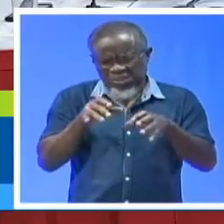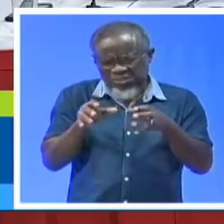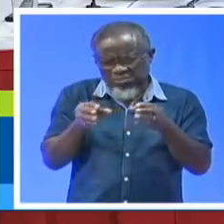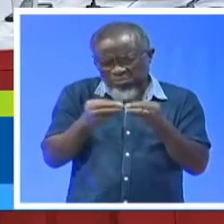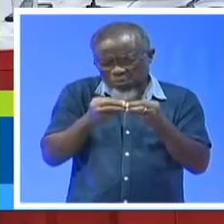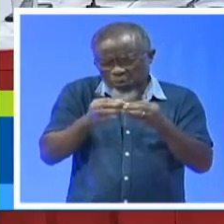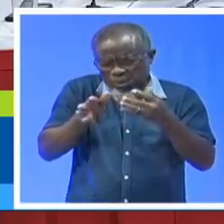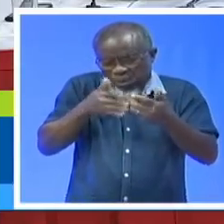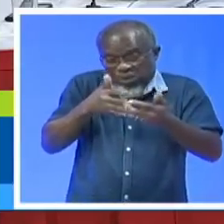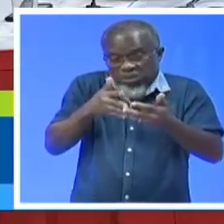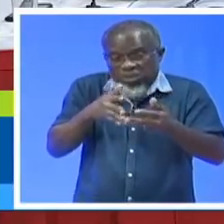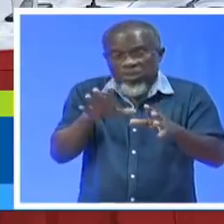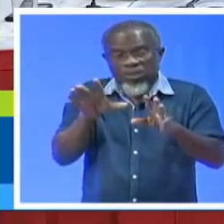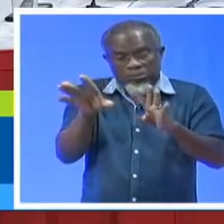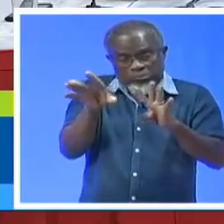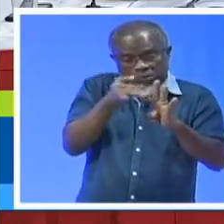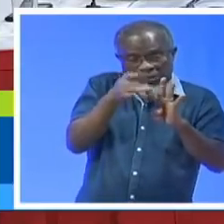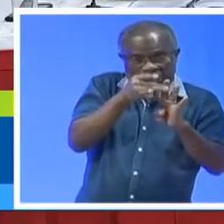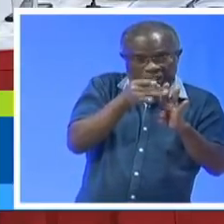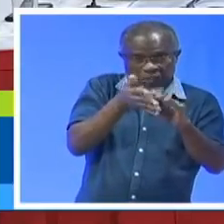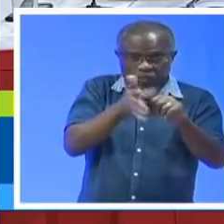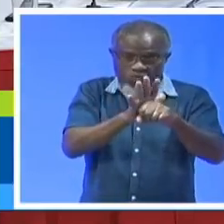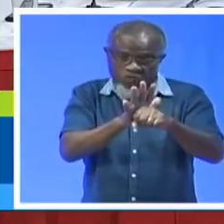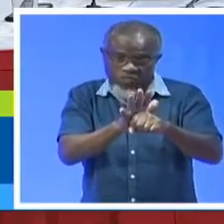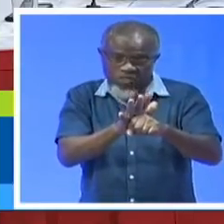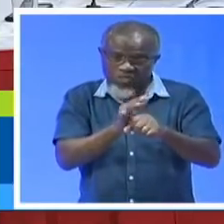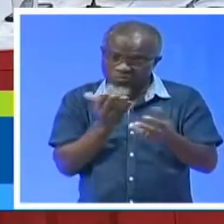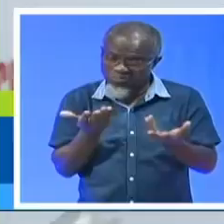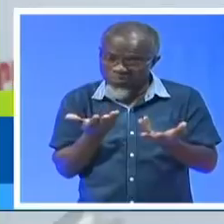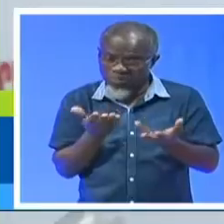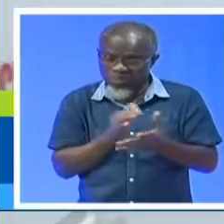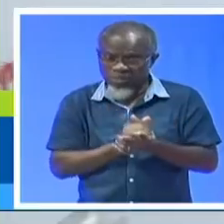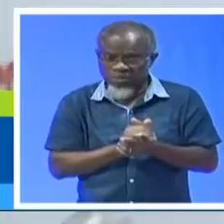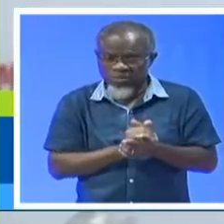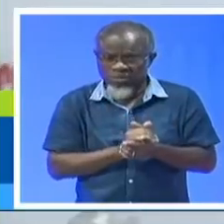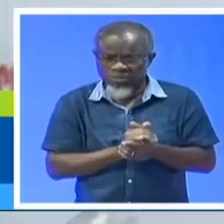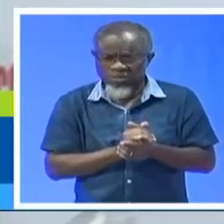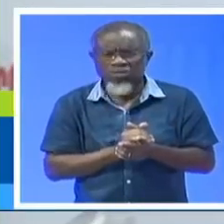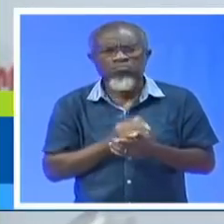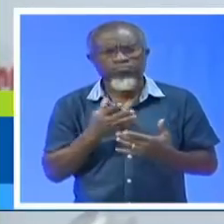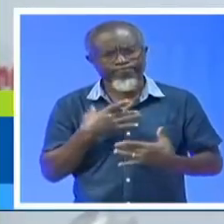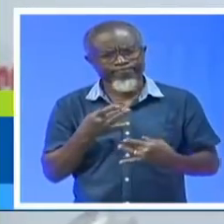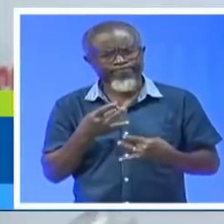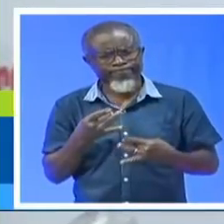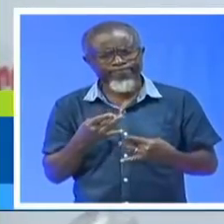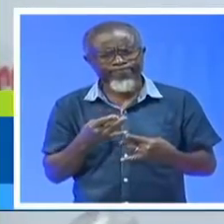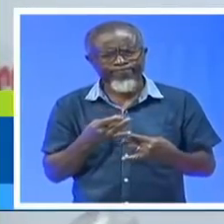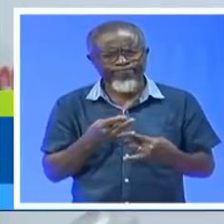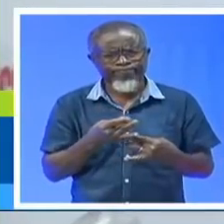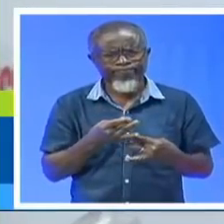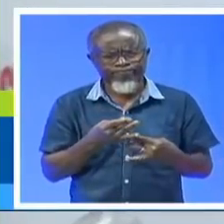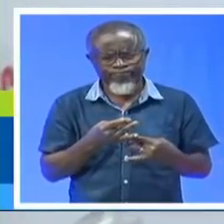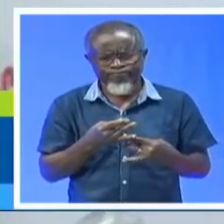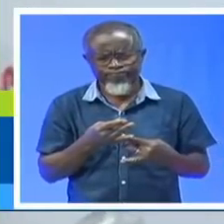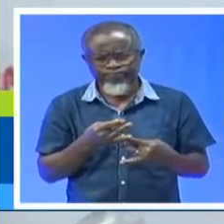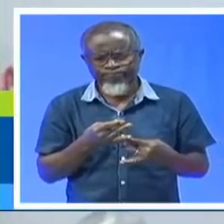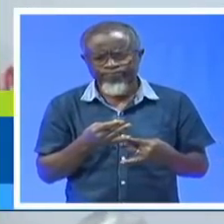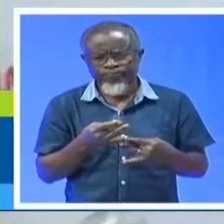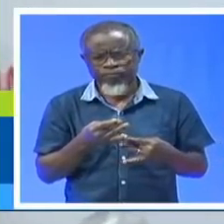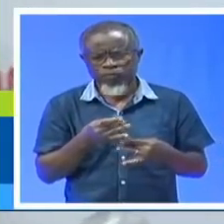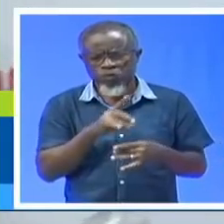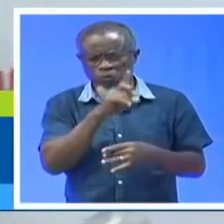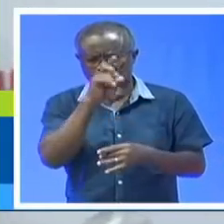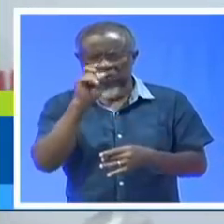COVID-19? If not, why not? Okay, that's an interesting question. Now, drug use disorders themselves won't count as